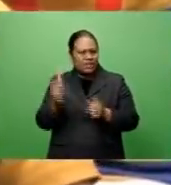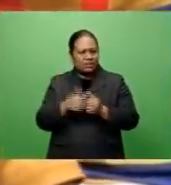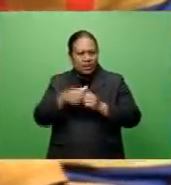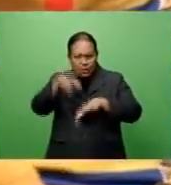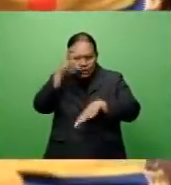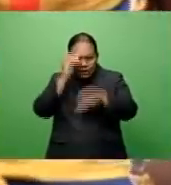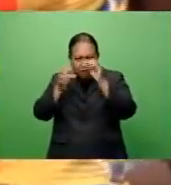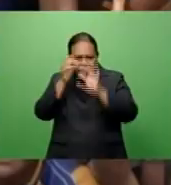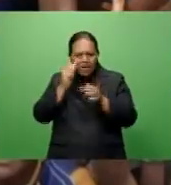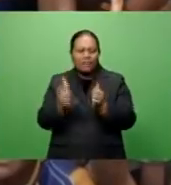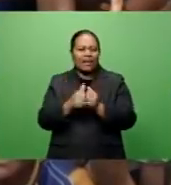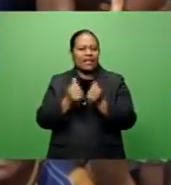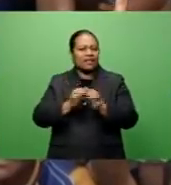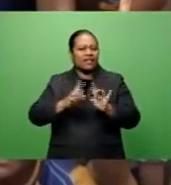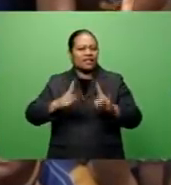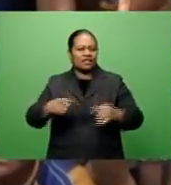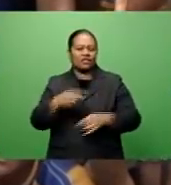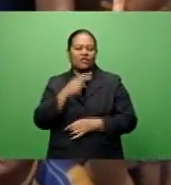basic skills of rugby,